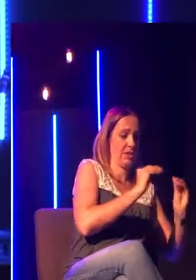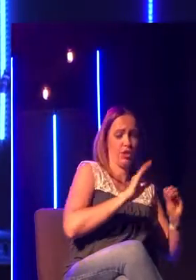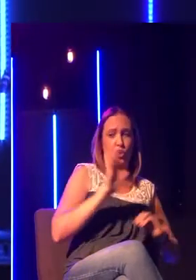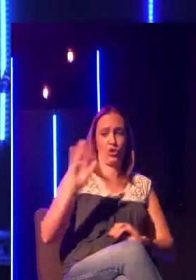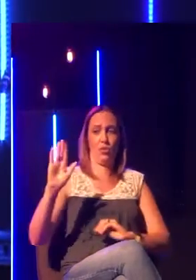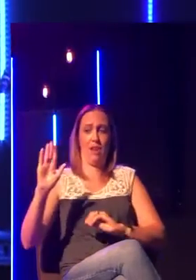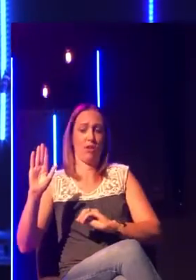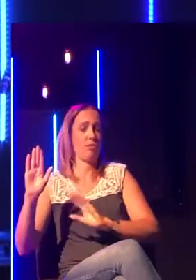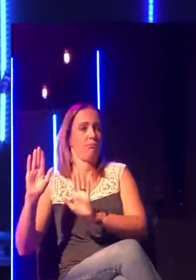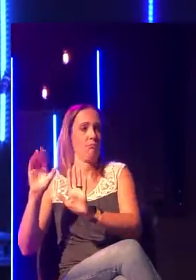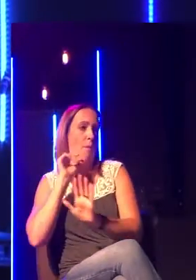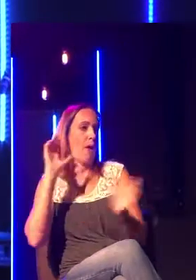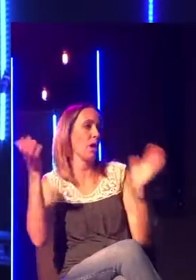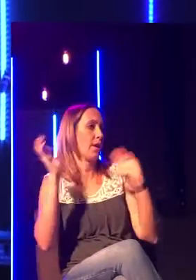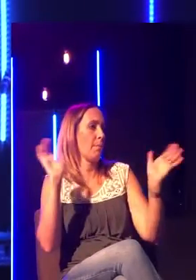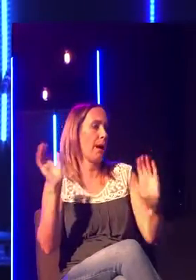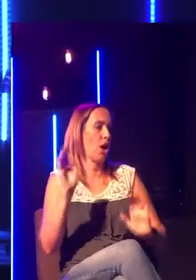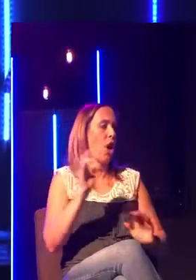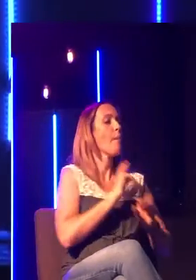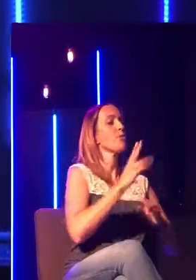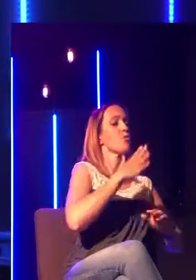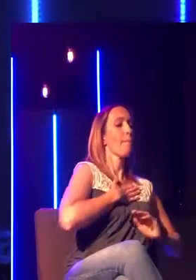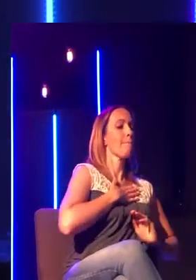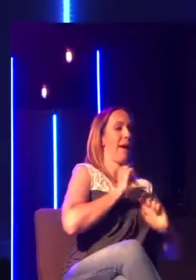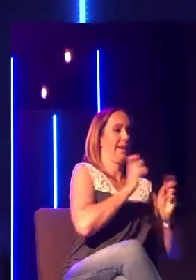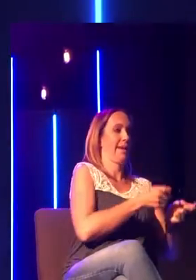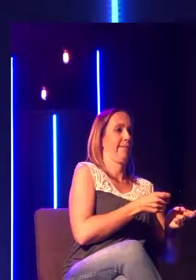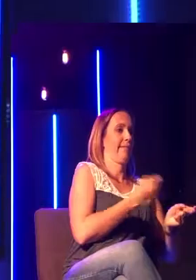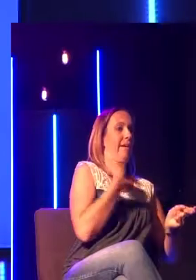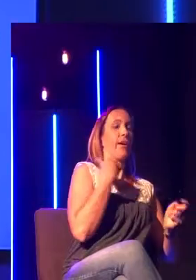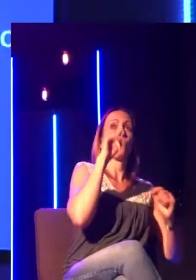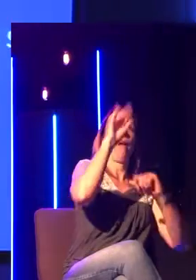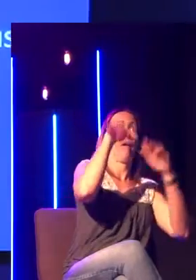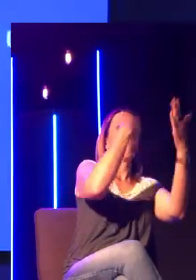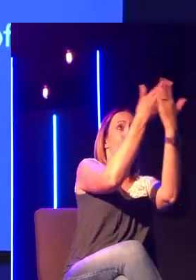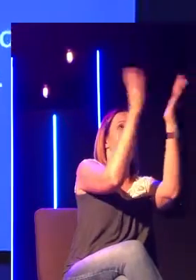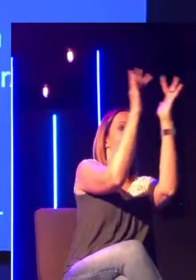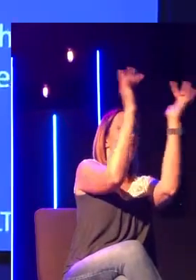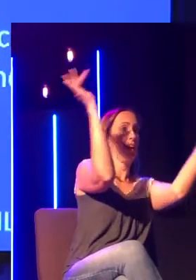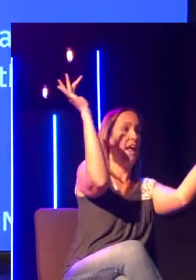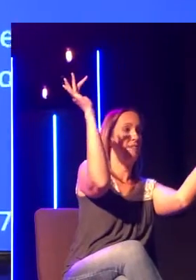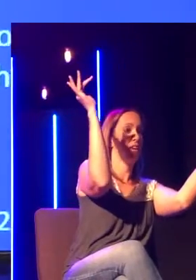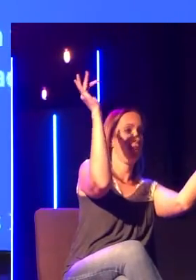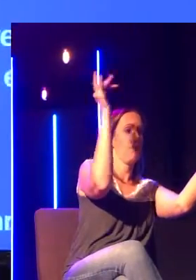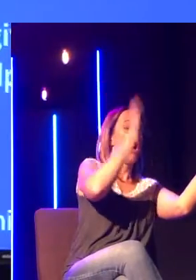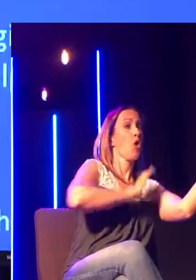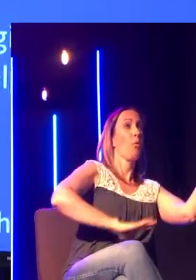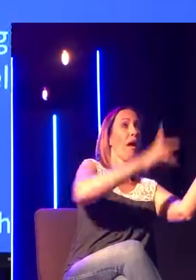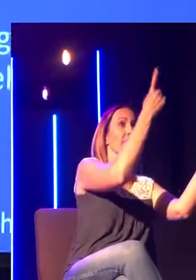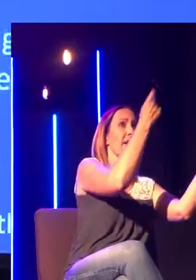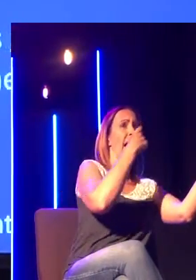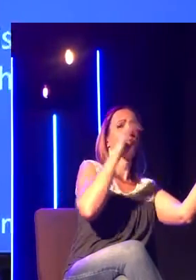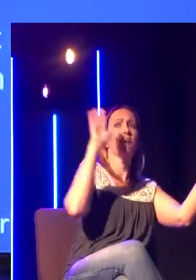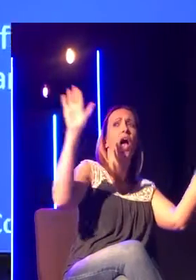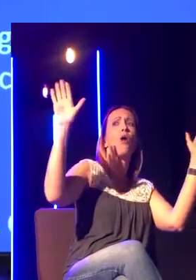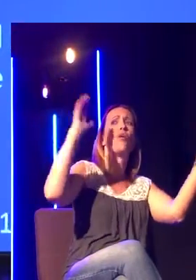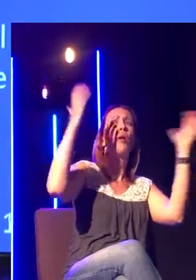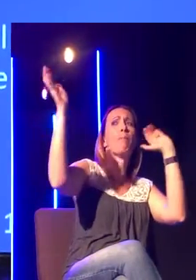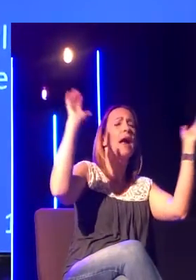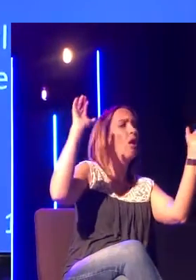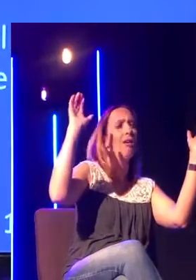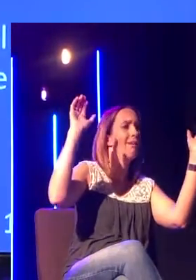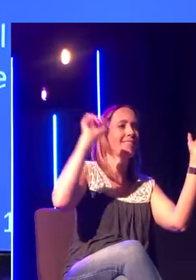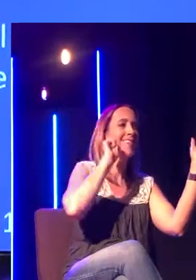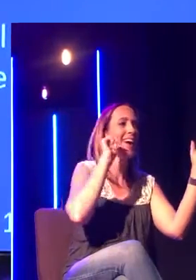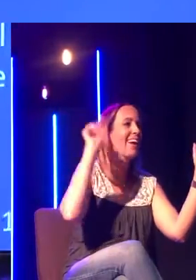gift, I'm going to use my gift. Because when I get to heaven and stand before Christ, he's not going to ask how their gift was compared to mine. What did you do with